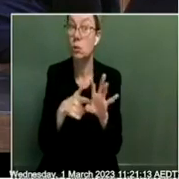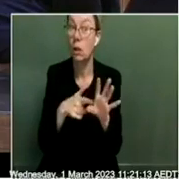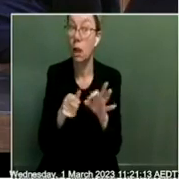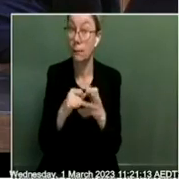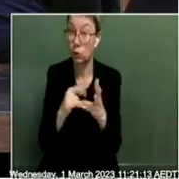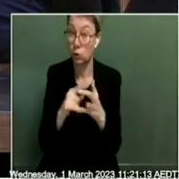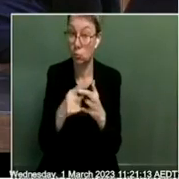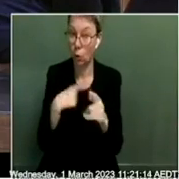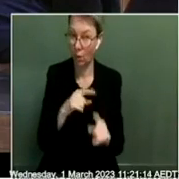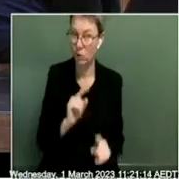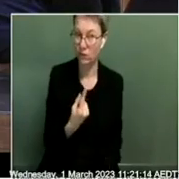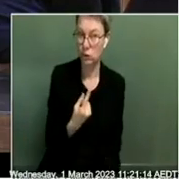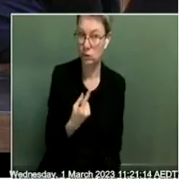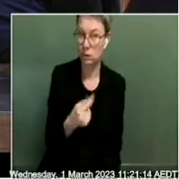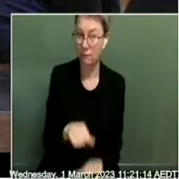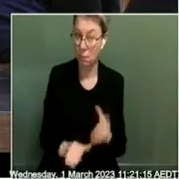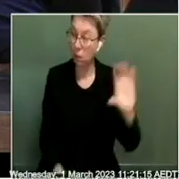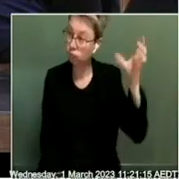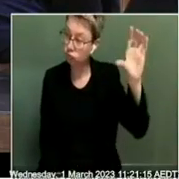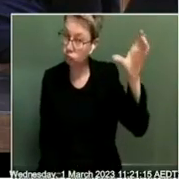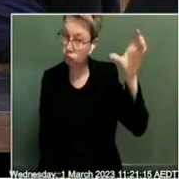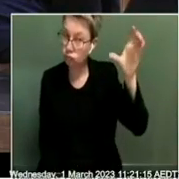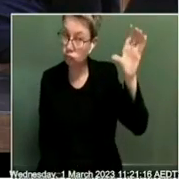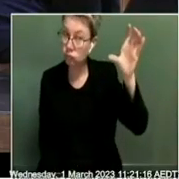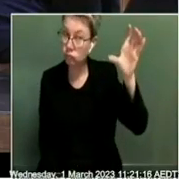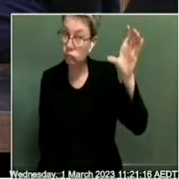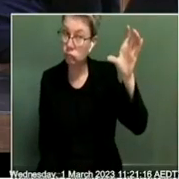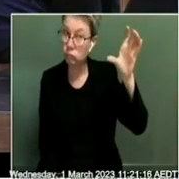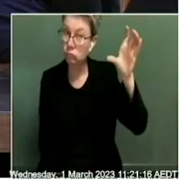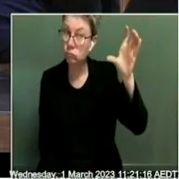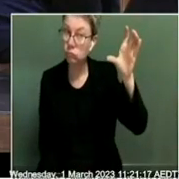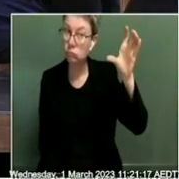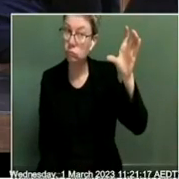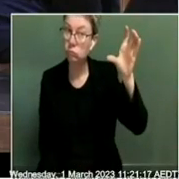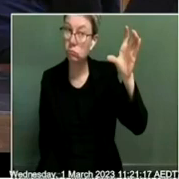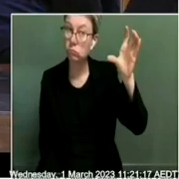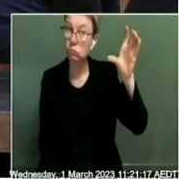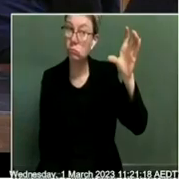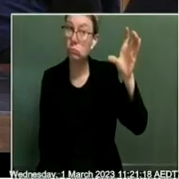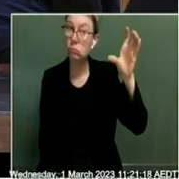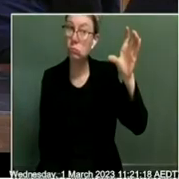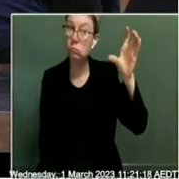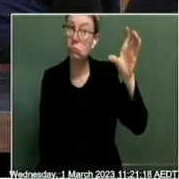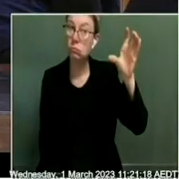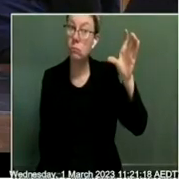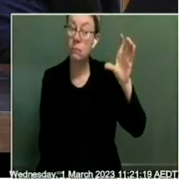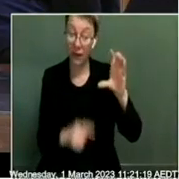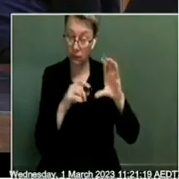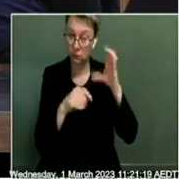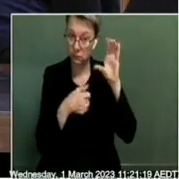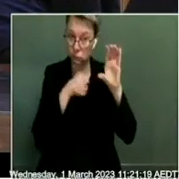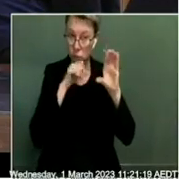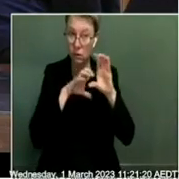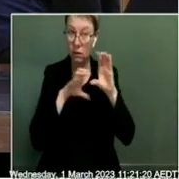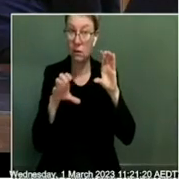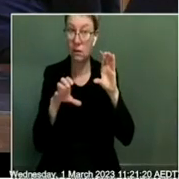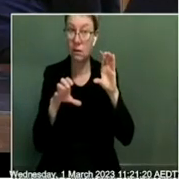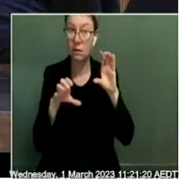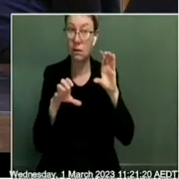And that was for all non-Indigenous, and he said, they're not going to use all that money.